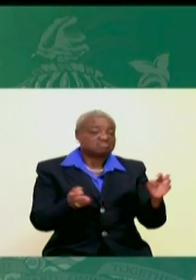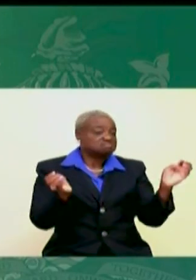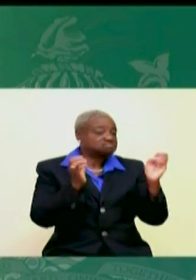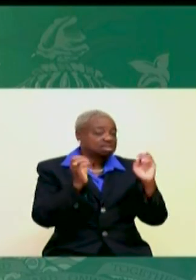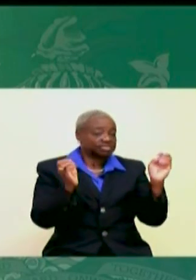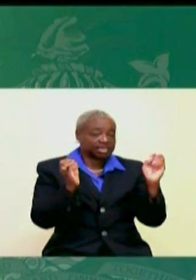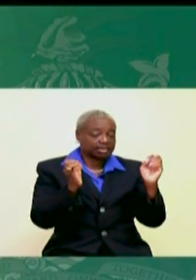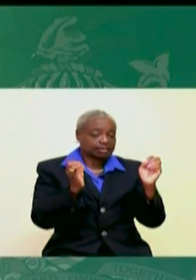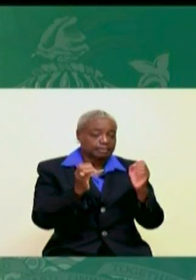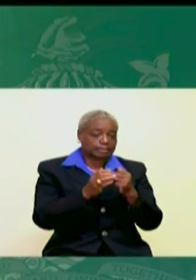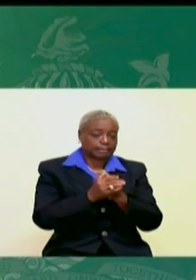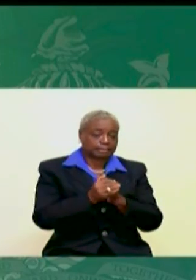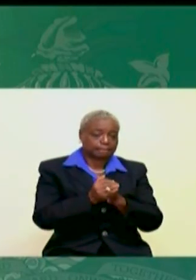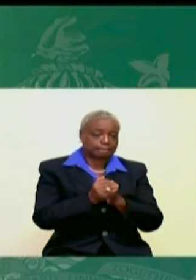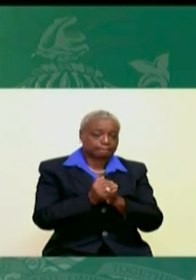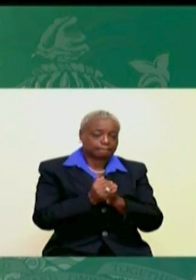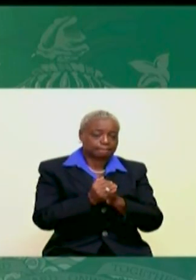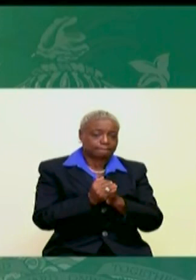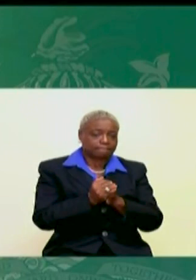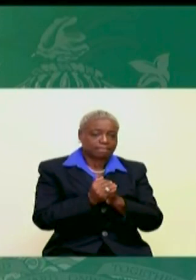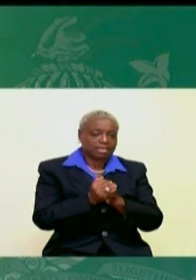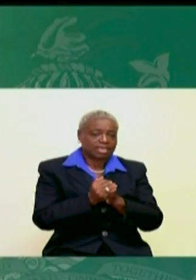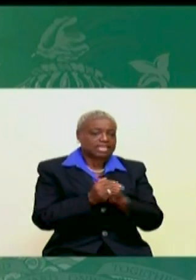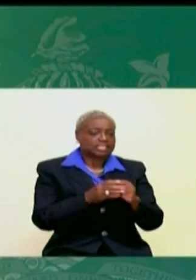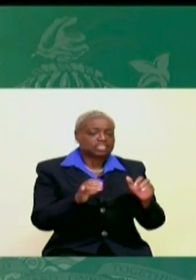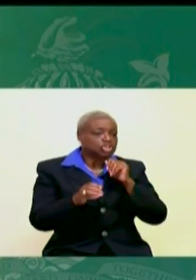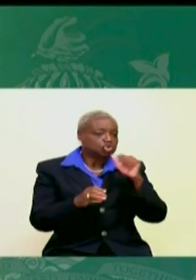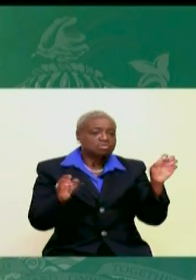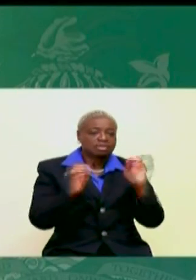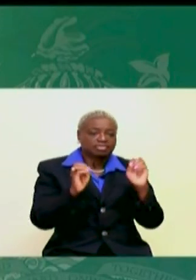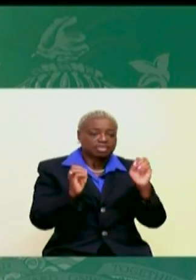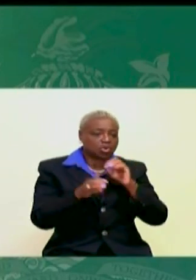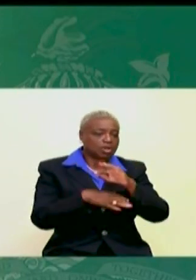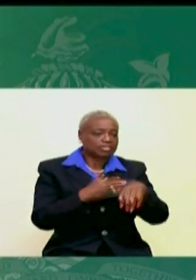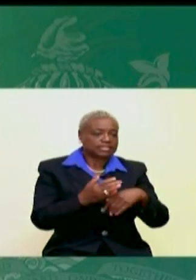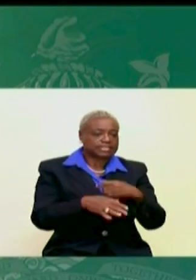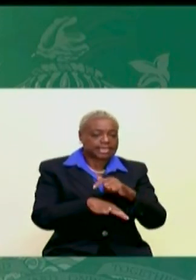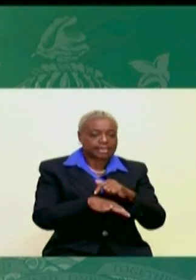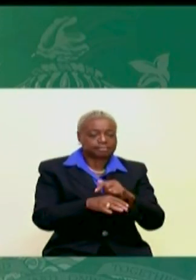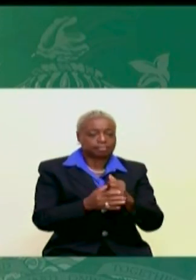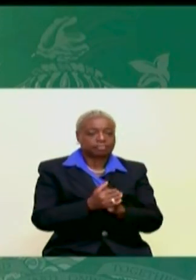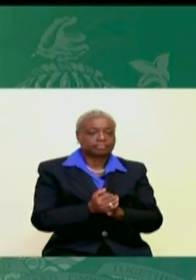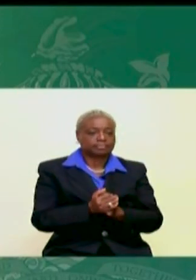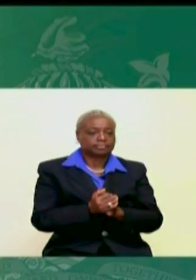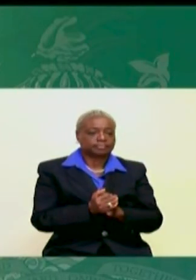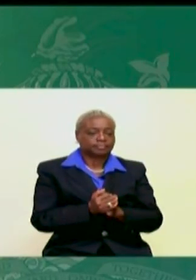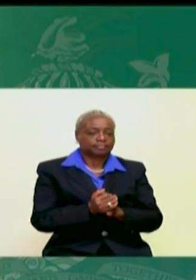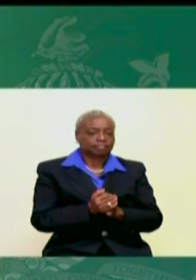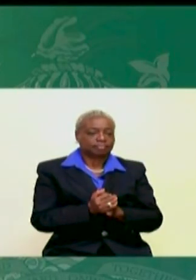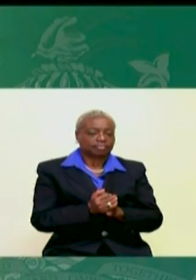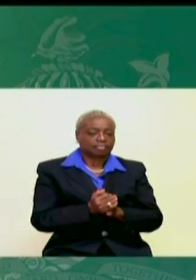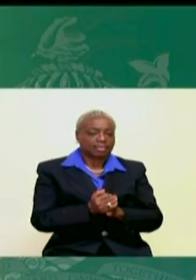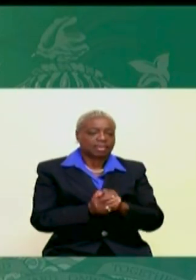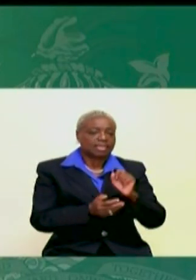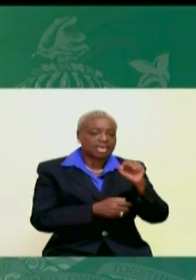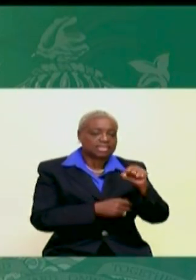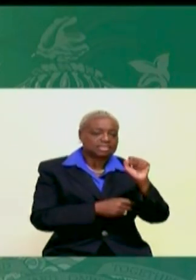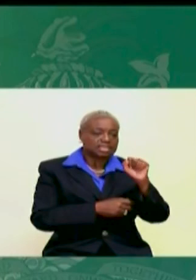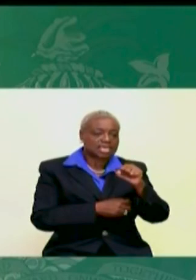time. They ain't do nothing all the time. Oh yeah, and